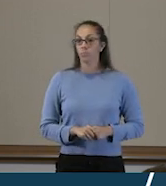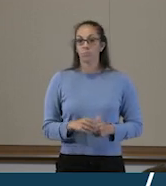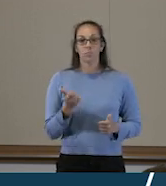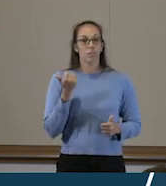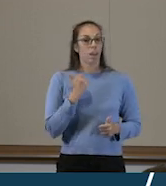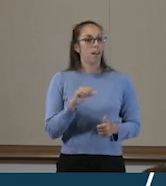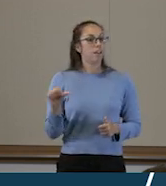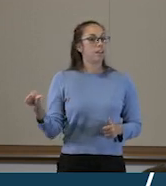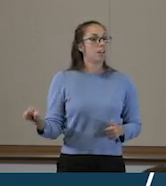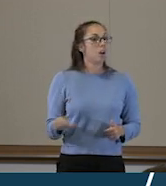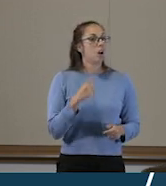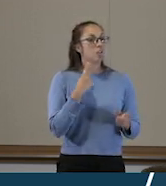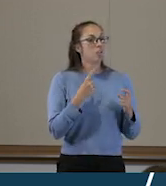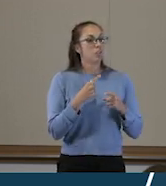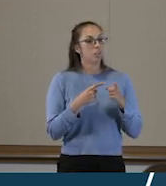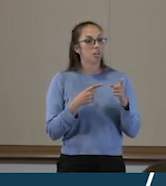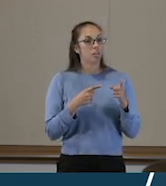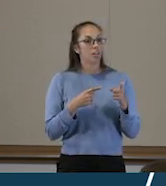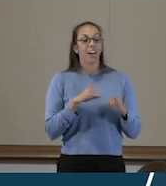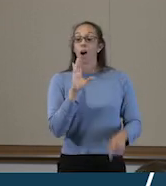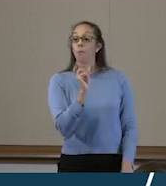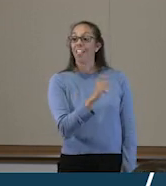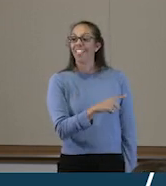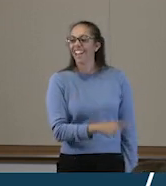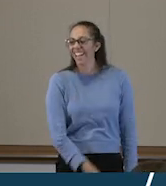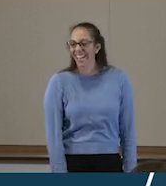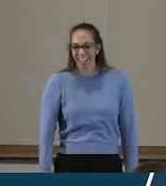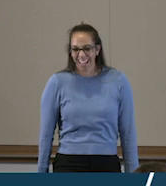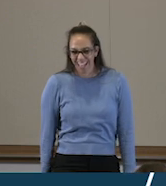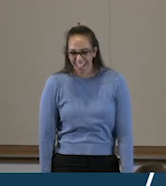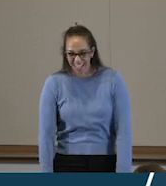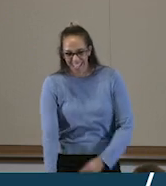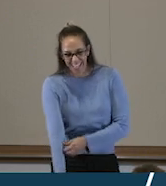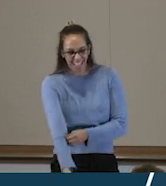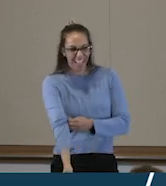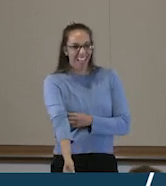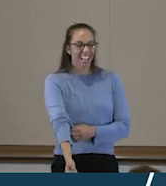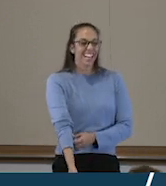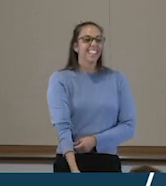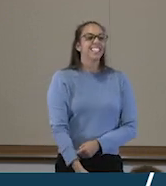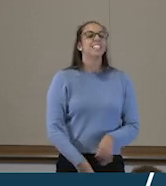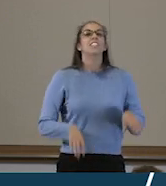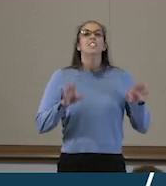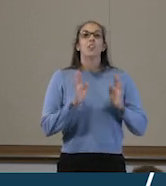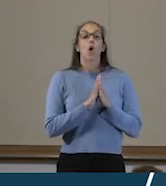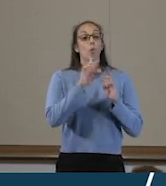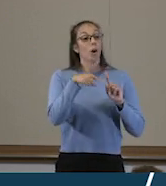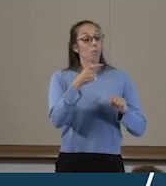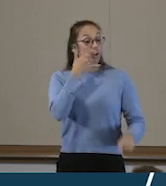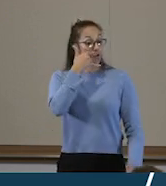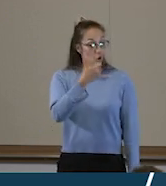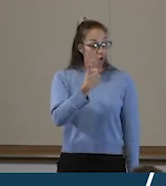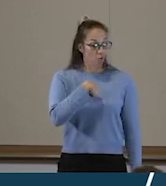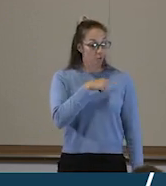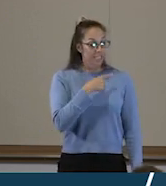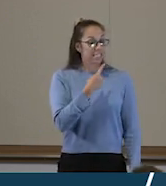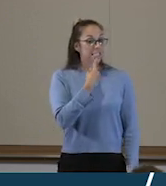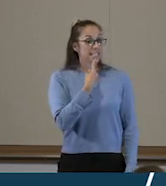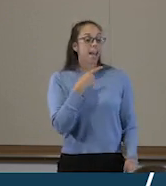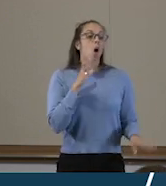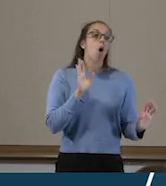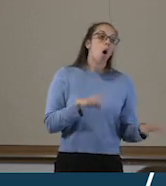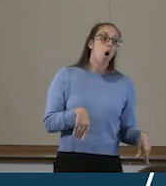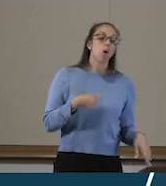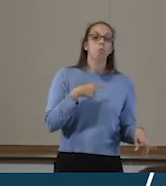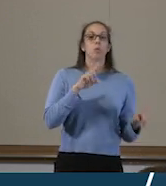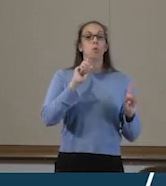Any other questions? Okay. Yeah. Yeah. Anyway, so when we call, can we say we were at a